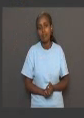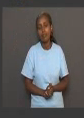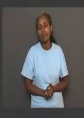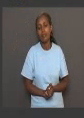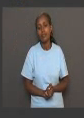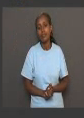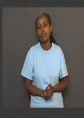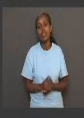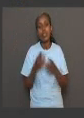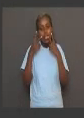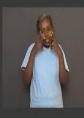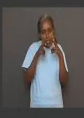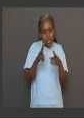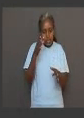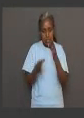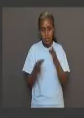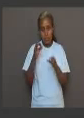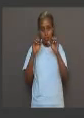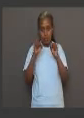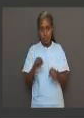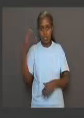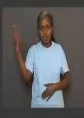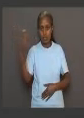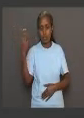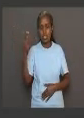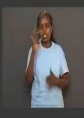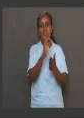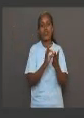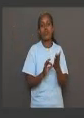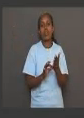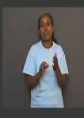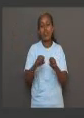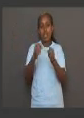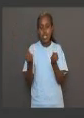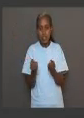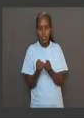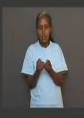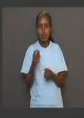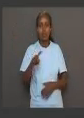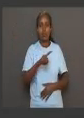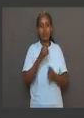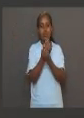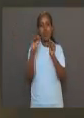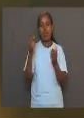Let us see if you can use the formula for spheres to solve this problem.